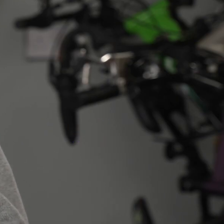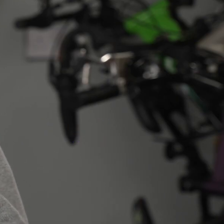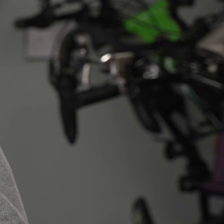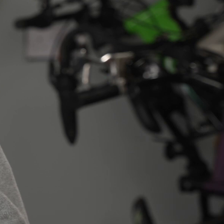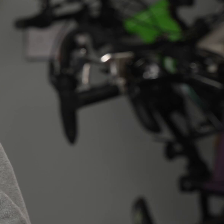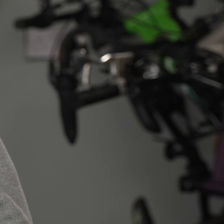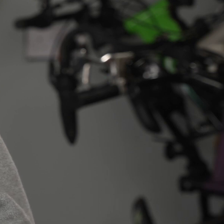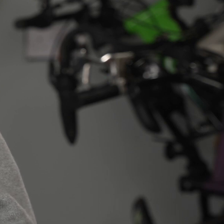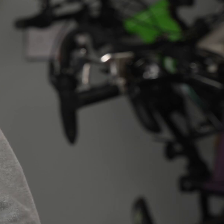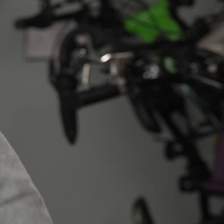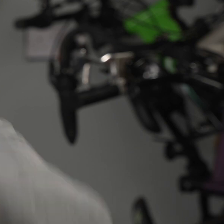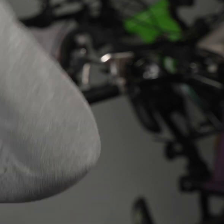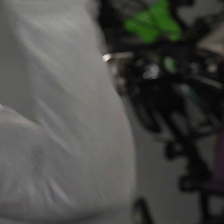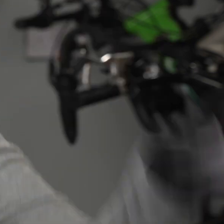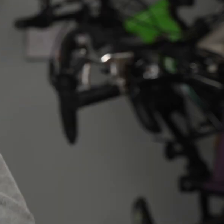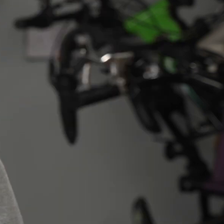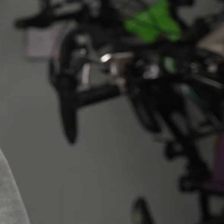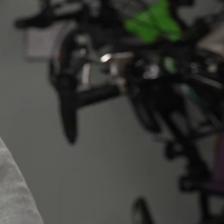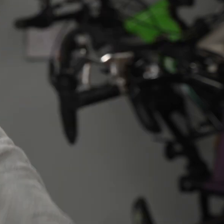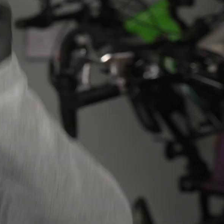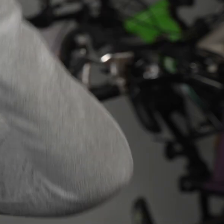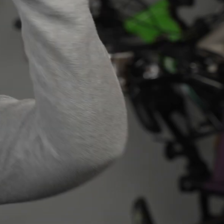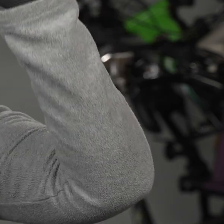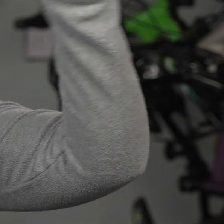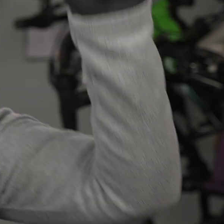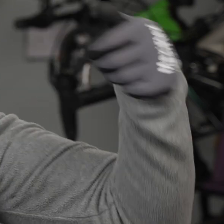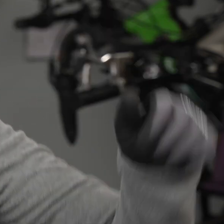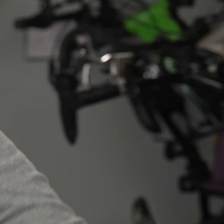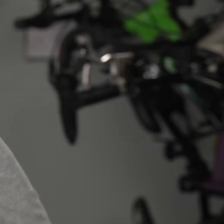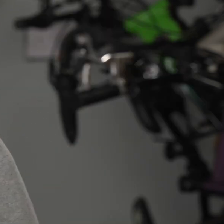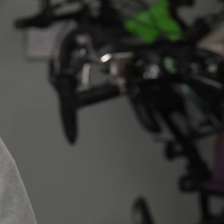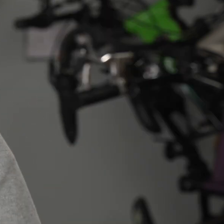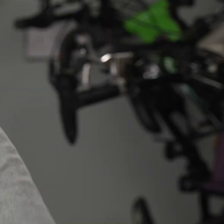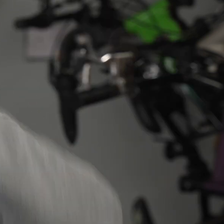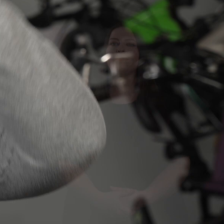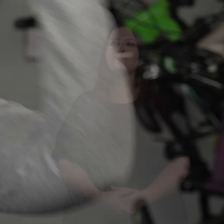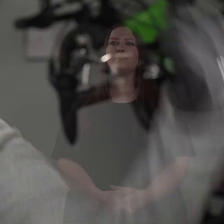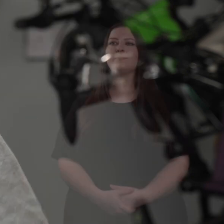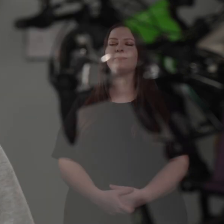Dana, and I will show you how to remove a tire and tube.